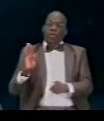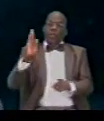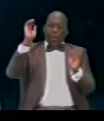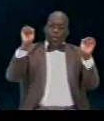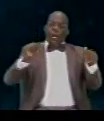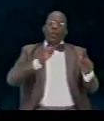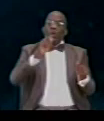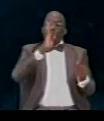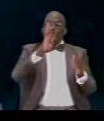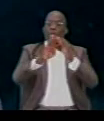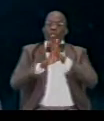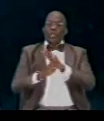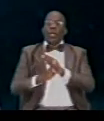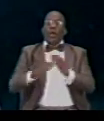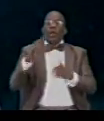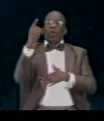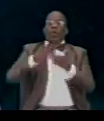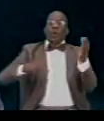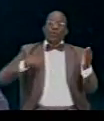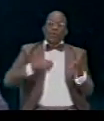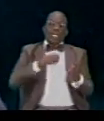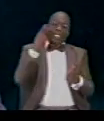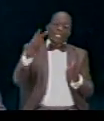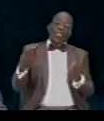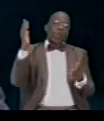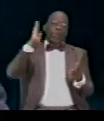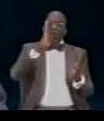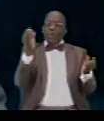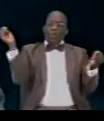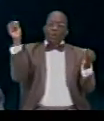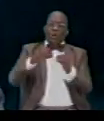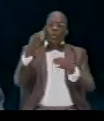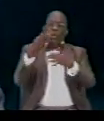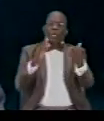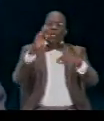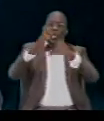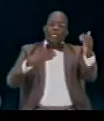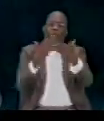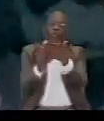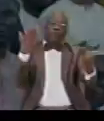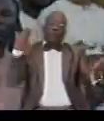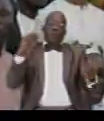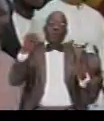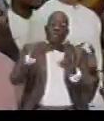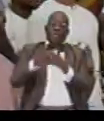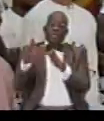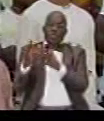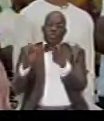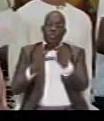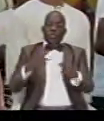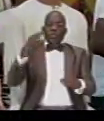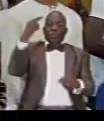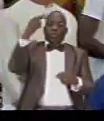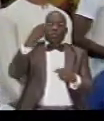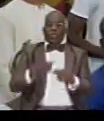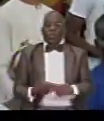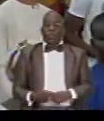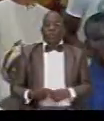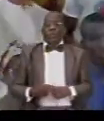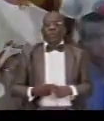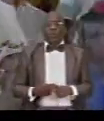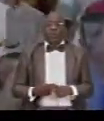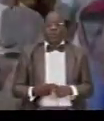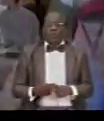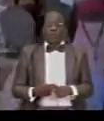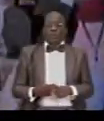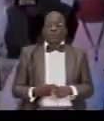will see in the coming months, in the coming years. In the name of Jesus, in Jesus' mighty name, that